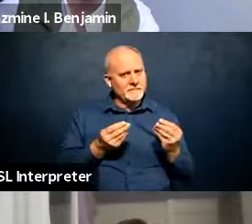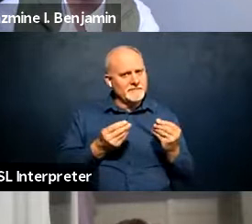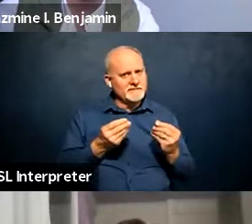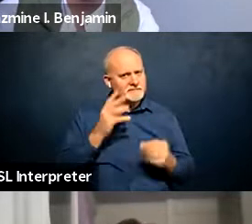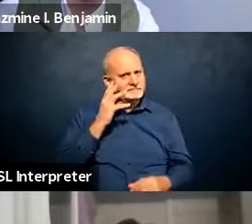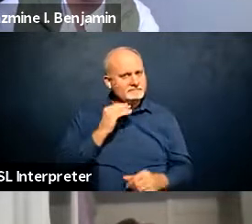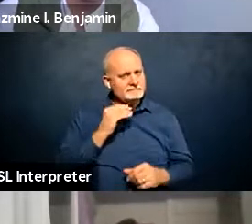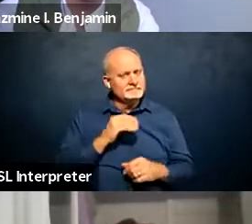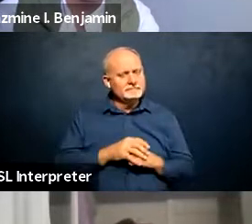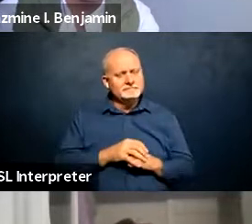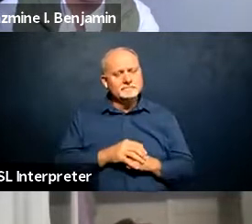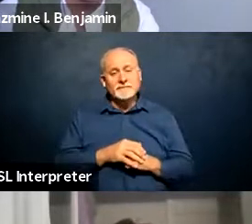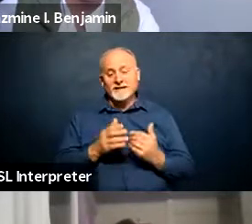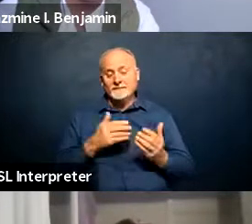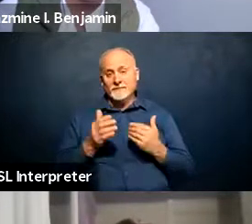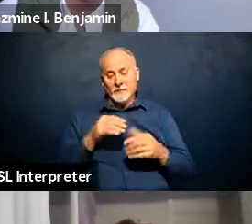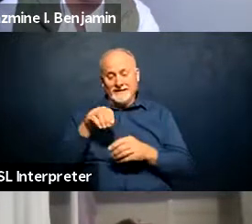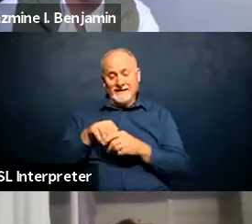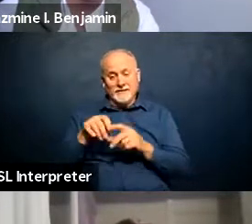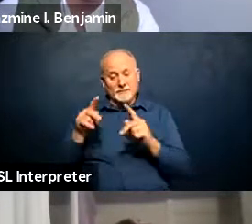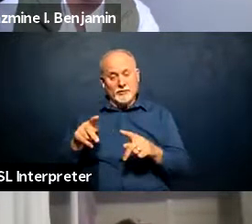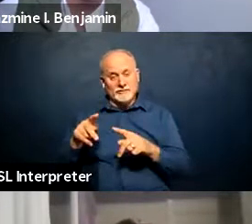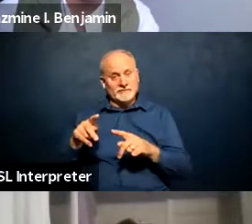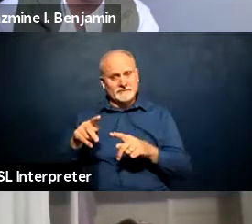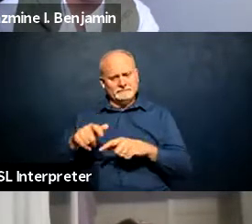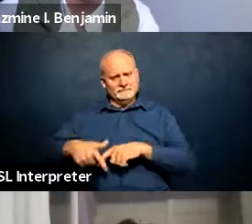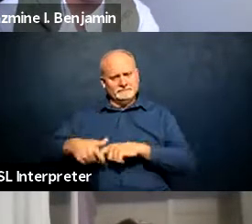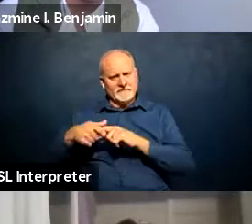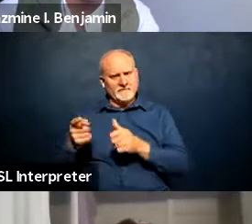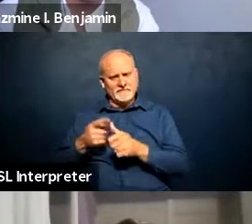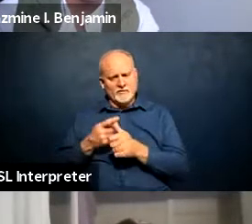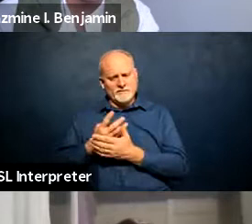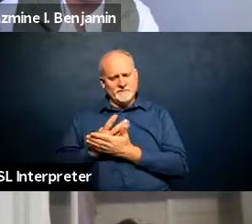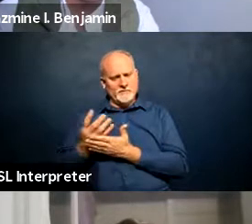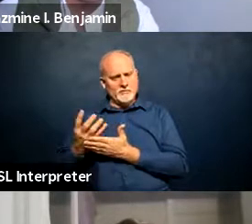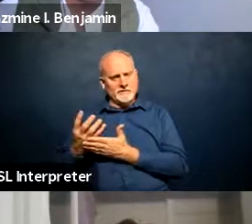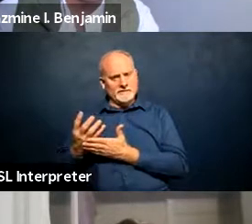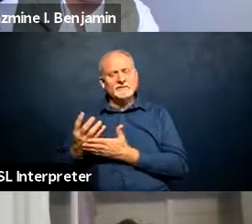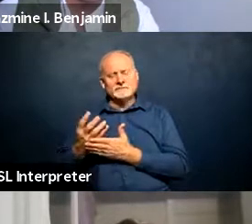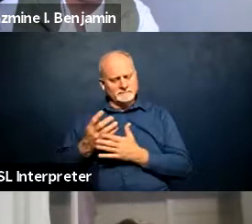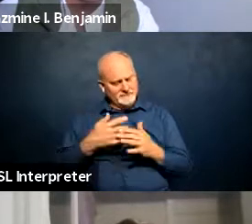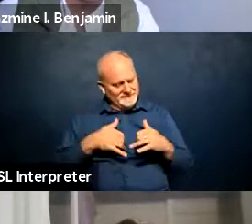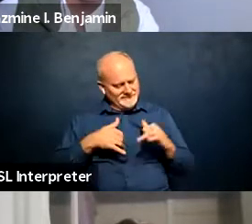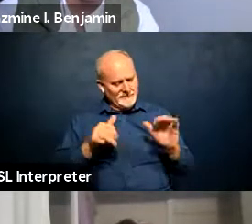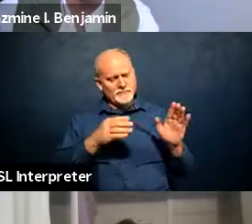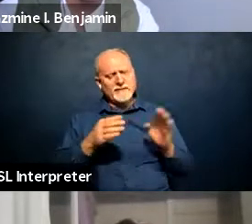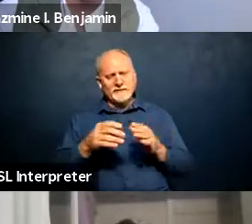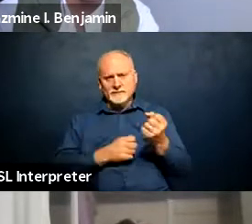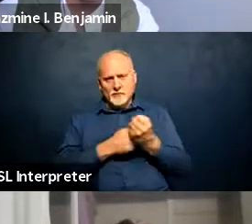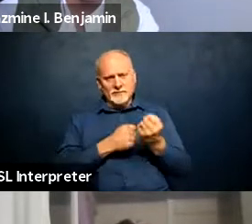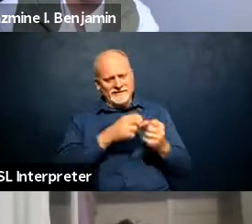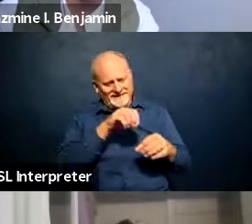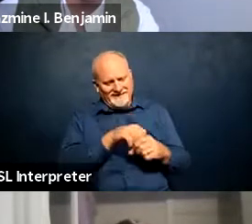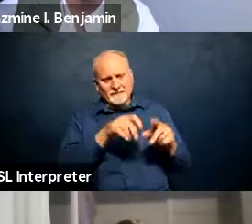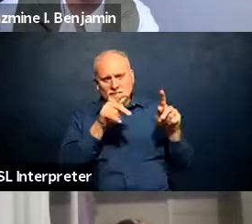Although in-person programs have been suspended the first 4 weeks of the semester, we are still planning for and supporting in-person